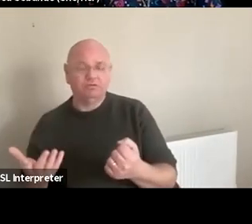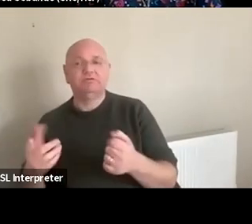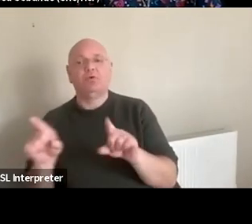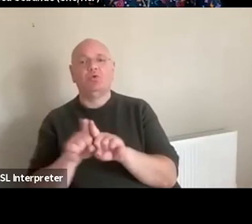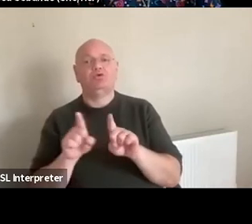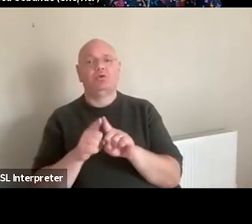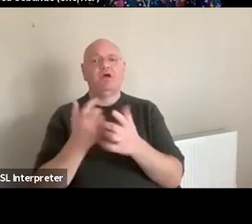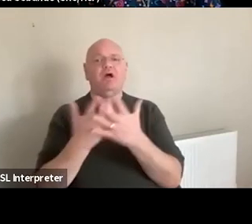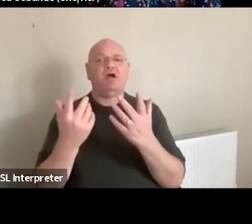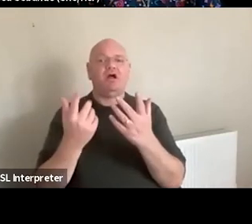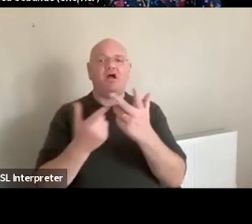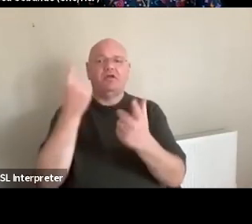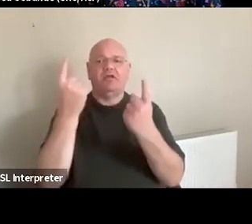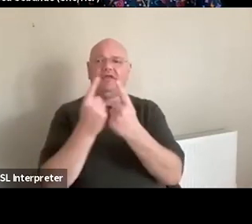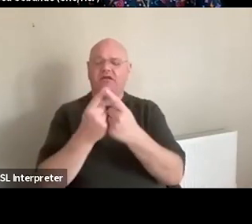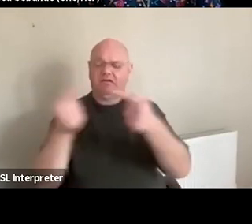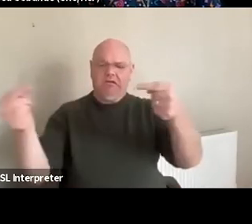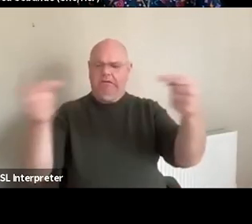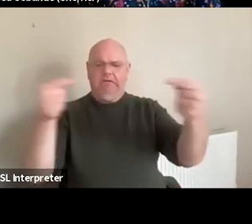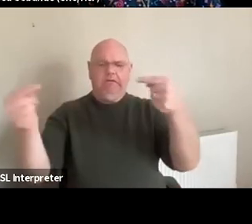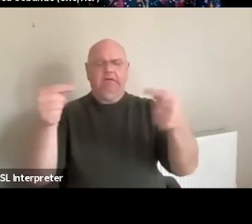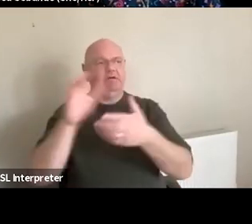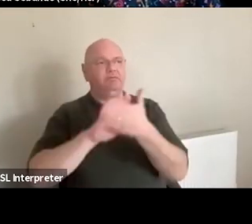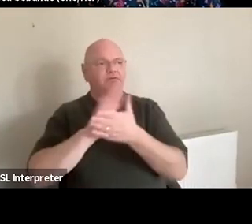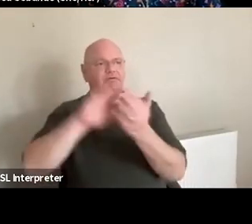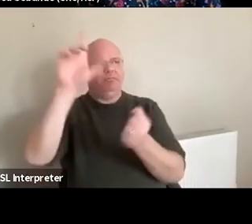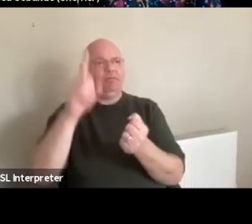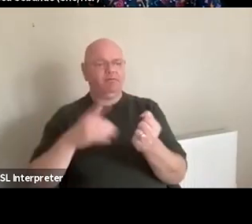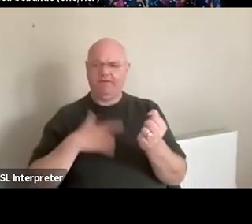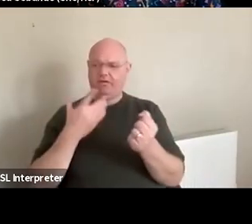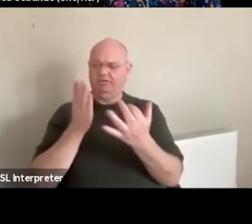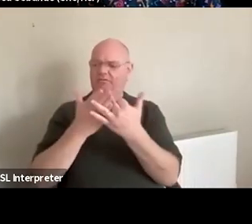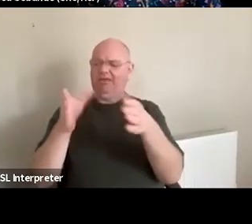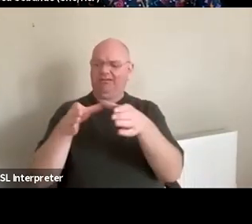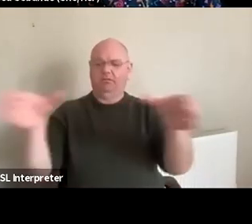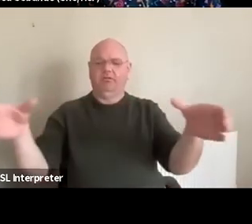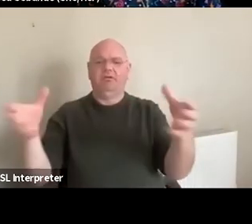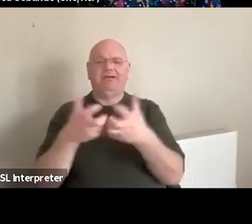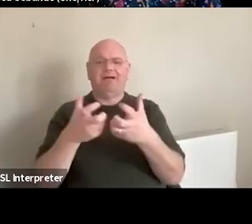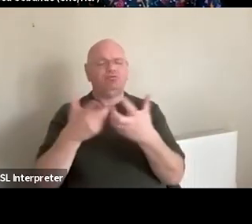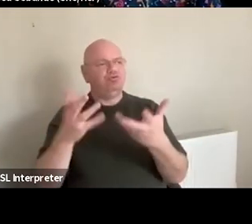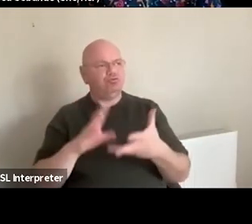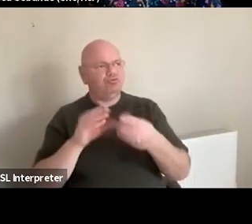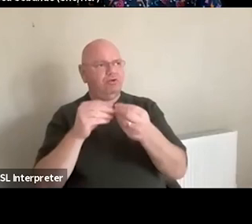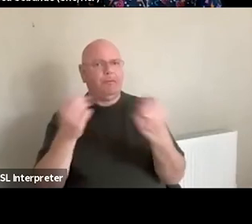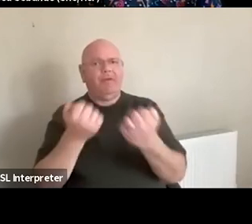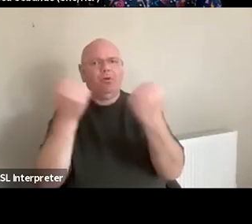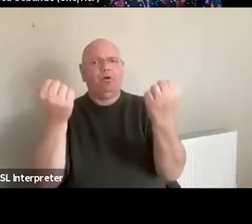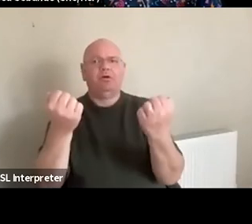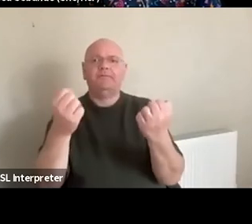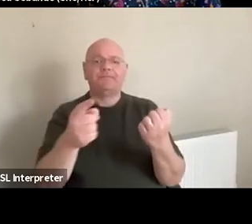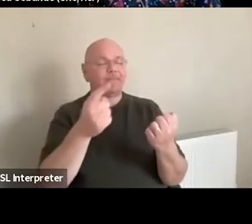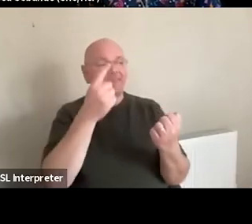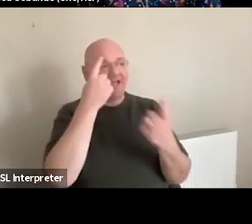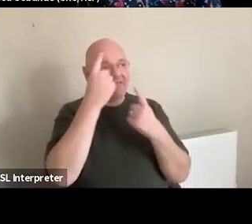things that also apply to this in terms of ideological division. So I do feel that while this is relevant to the North American context, it's also